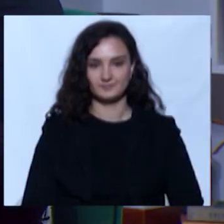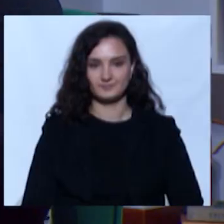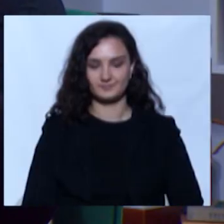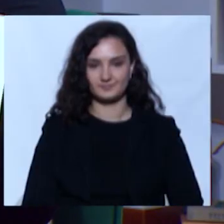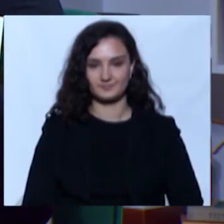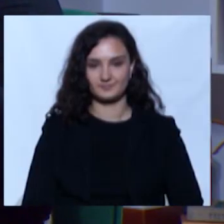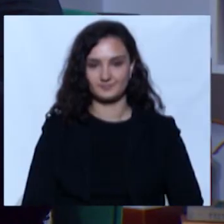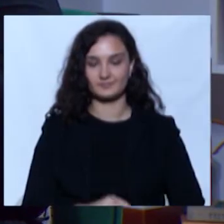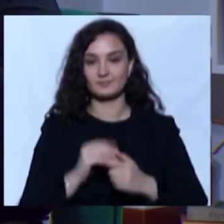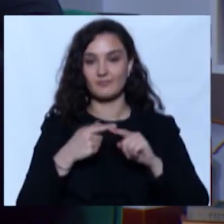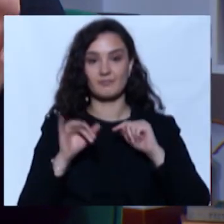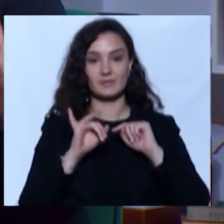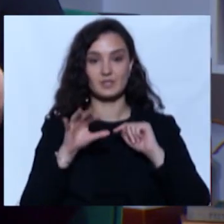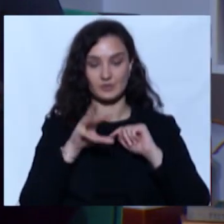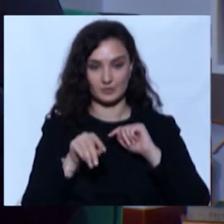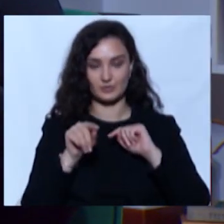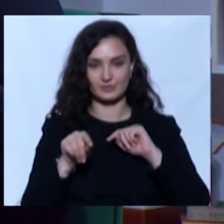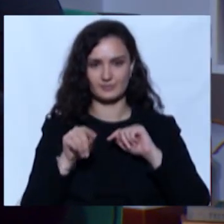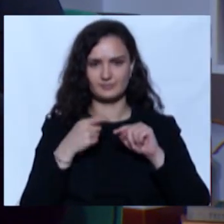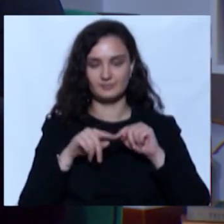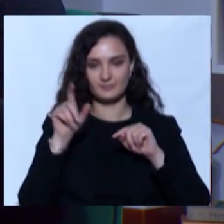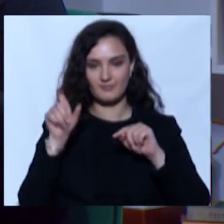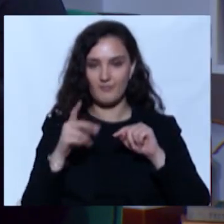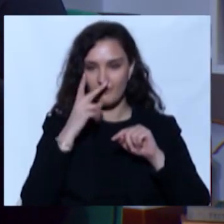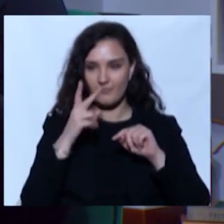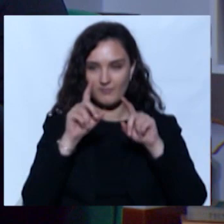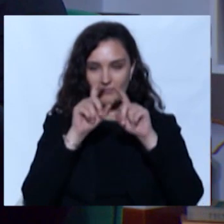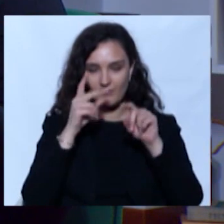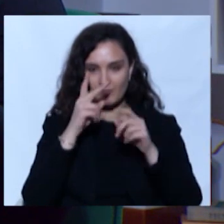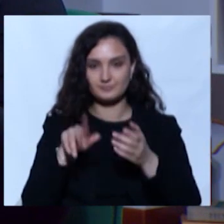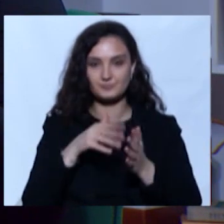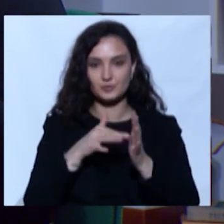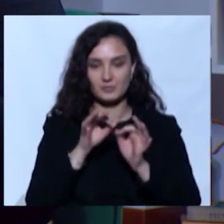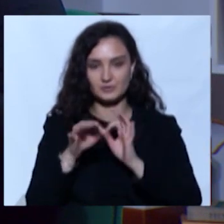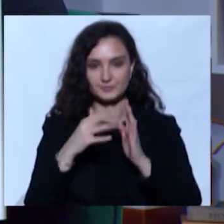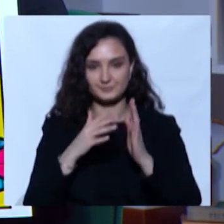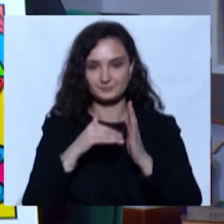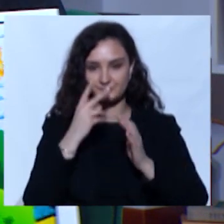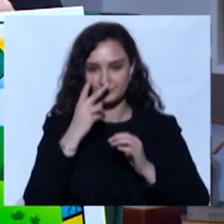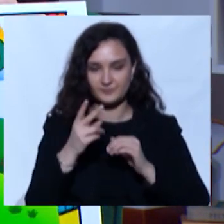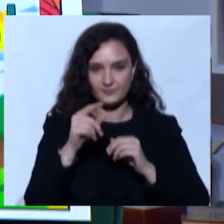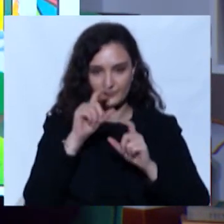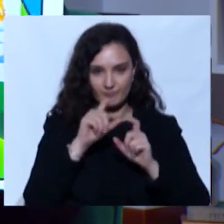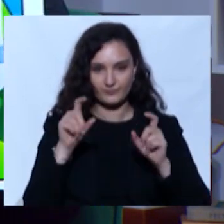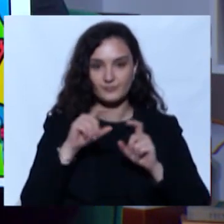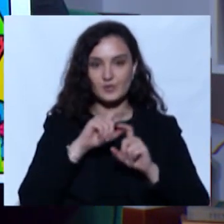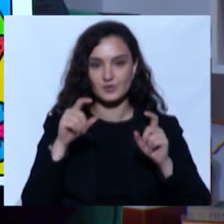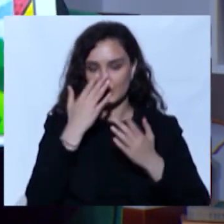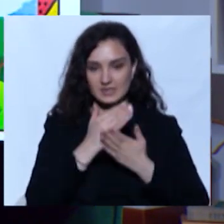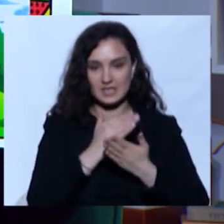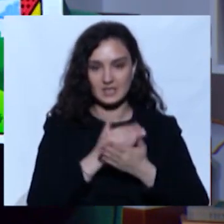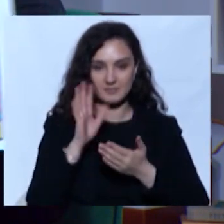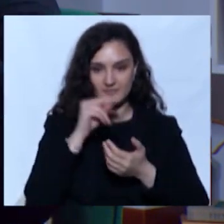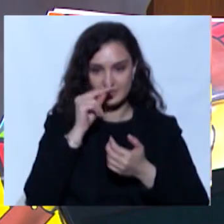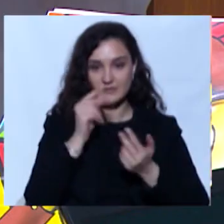In this story, Curious George sees a school in the countryside. Let's learn the school subjects. Are you